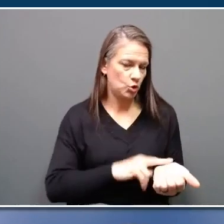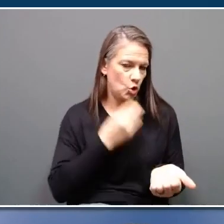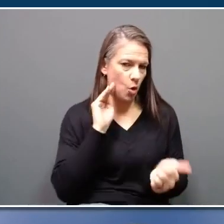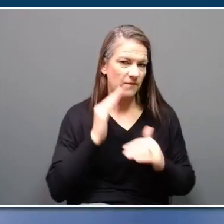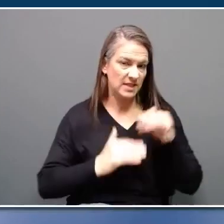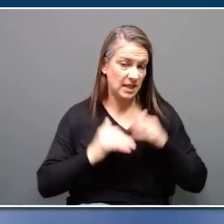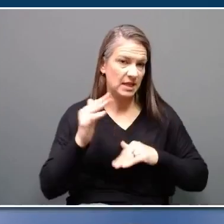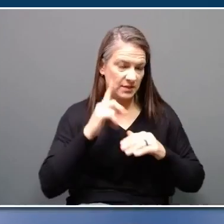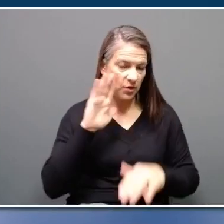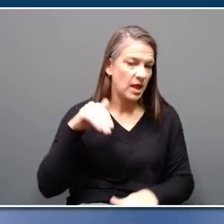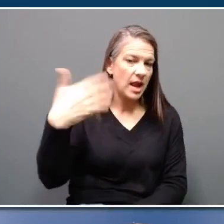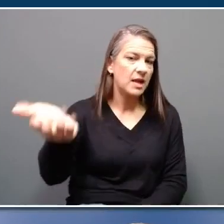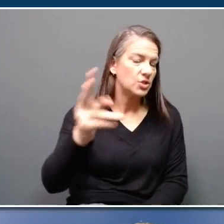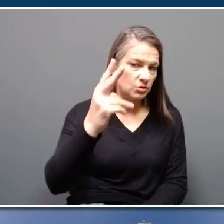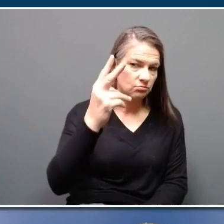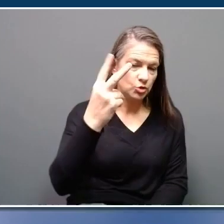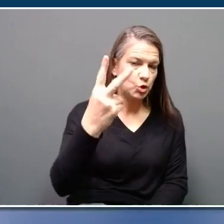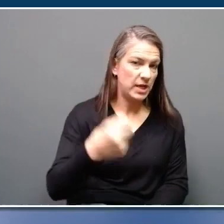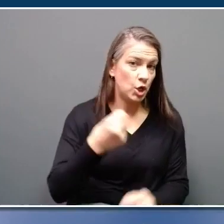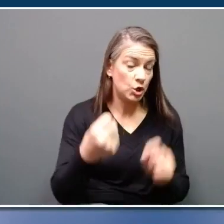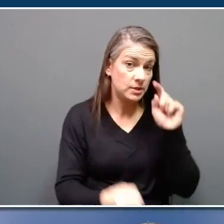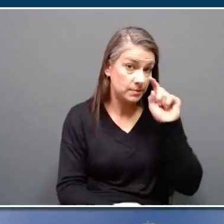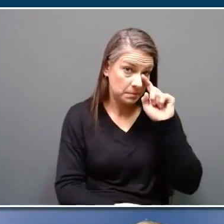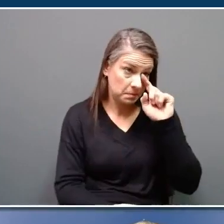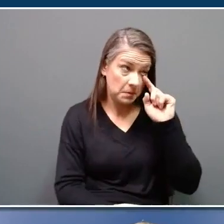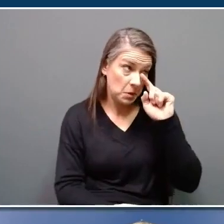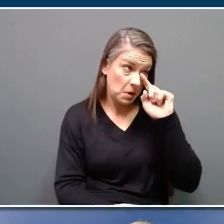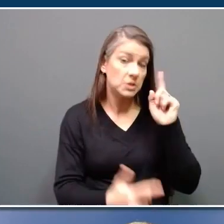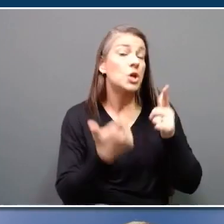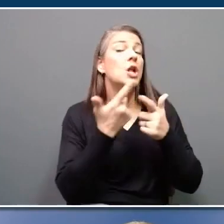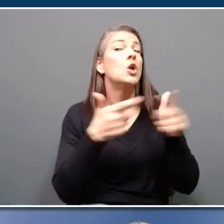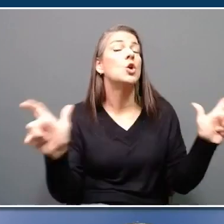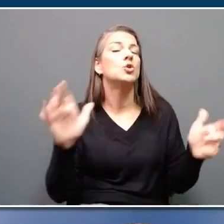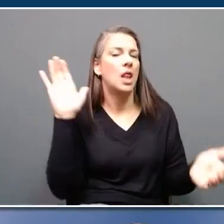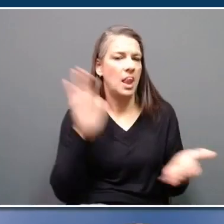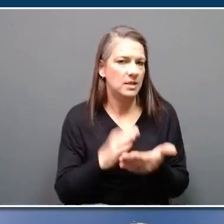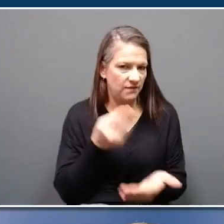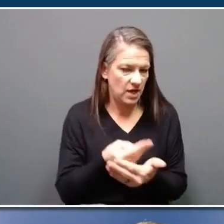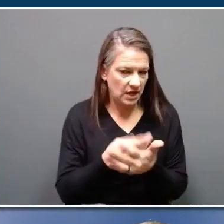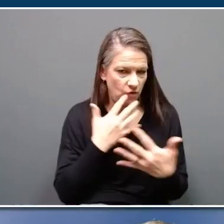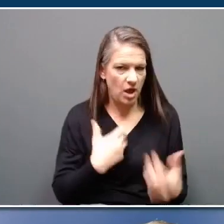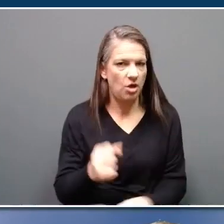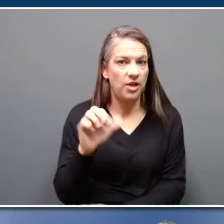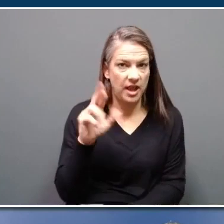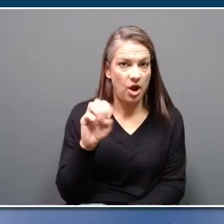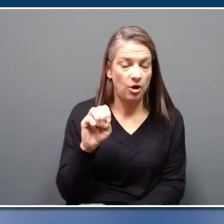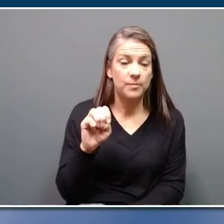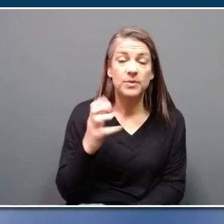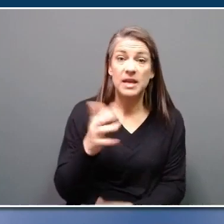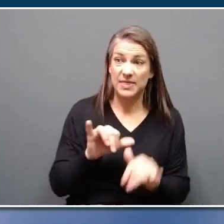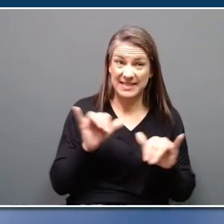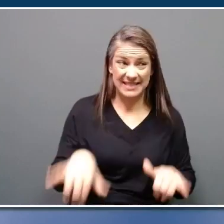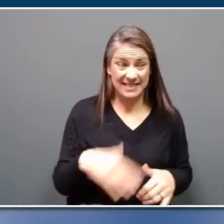the next 2 years. So significantly less funding in healthcare to systems that have been up here and have